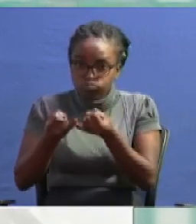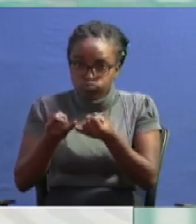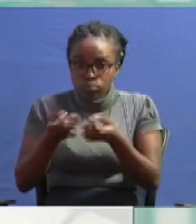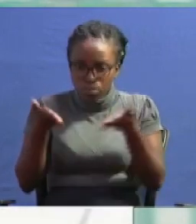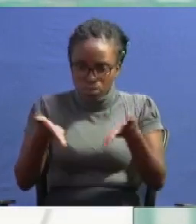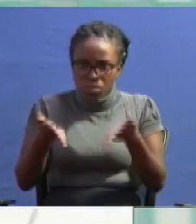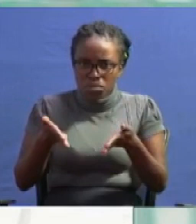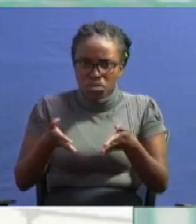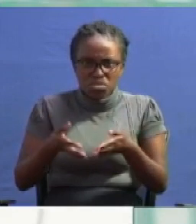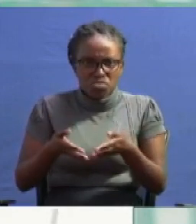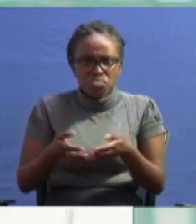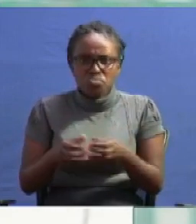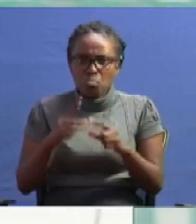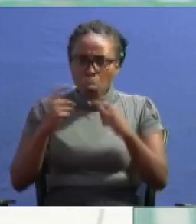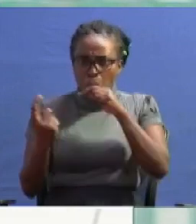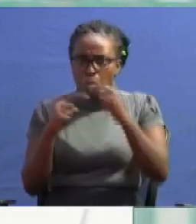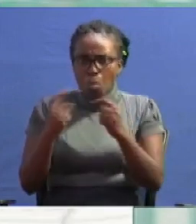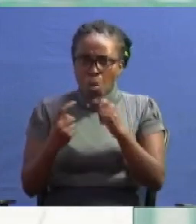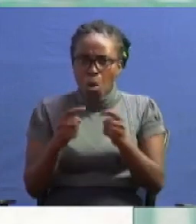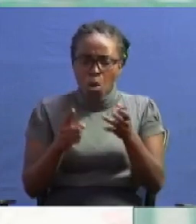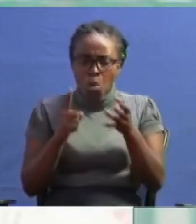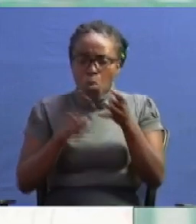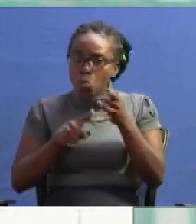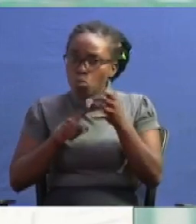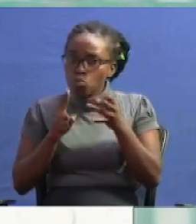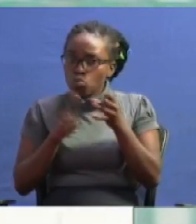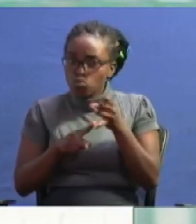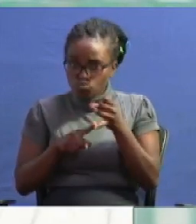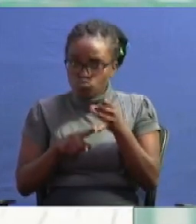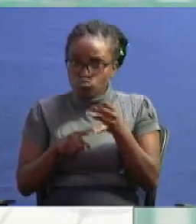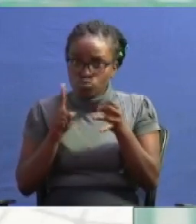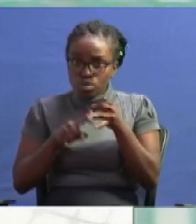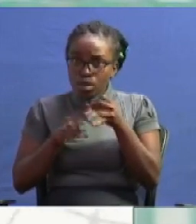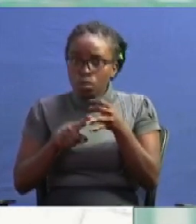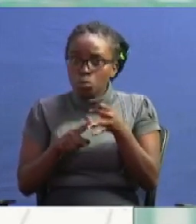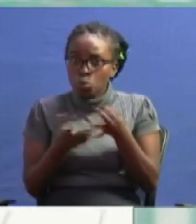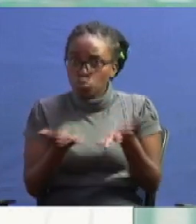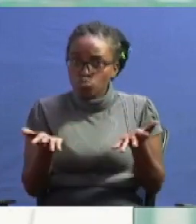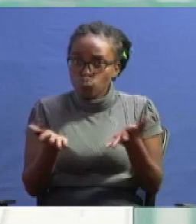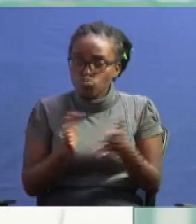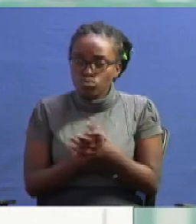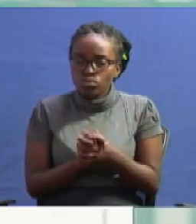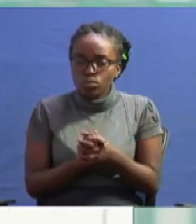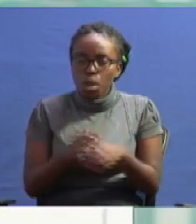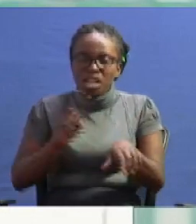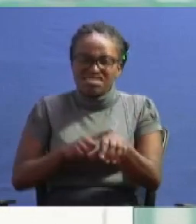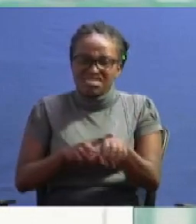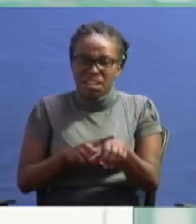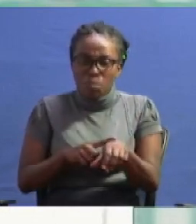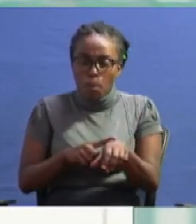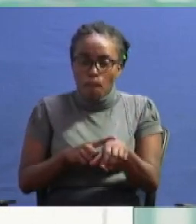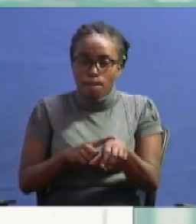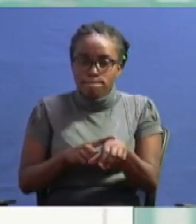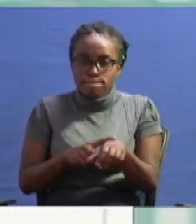is founded upon two things. I told you one. Now the second thing is what we say on the perception of an